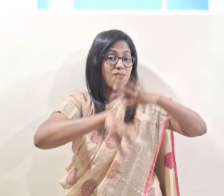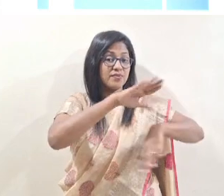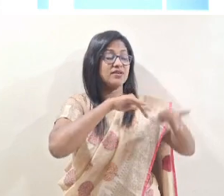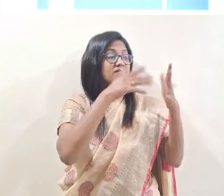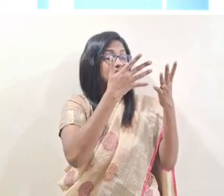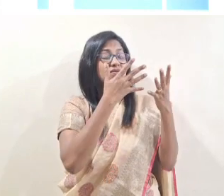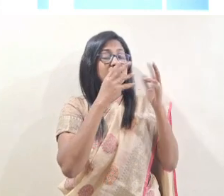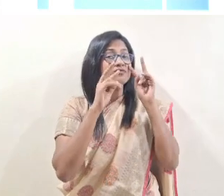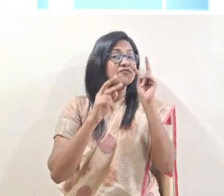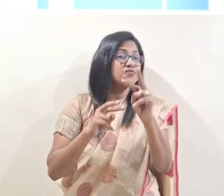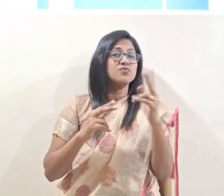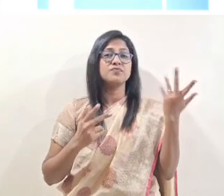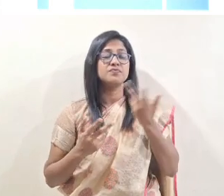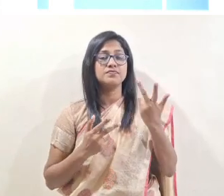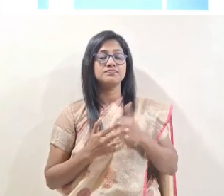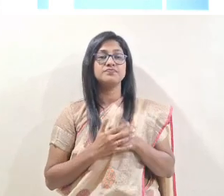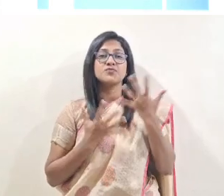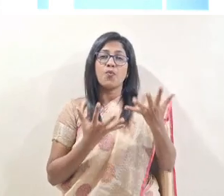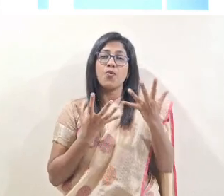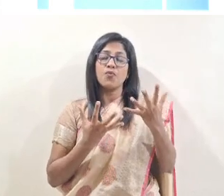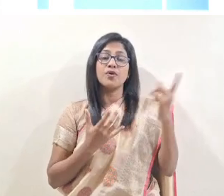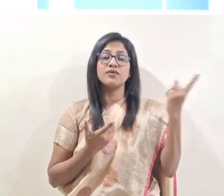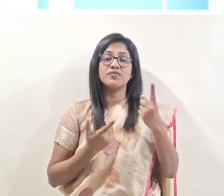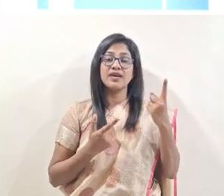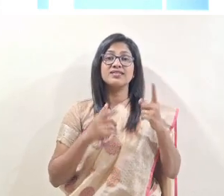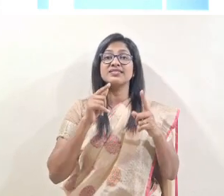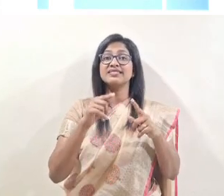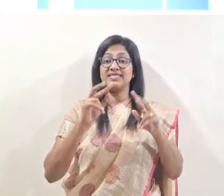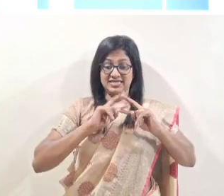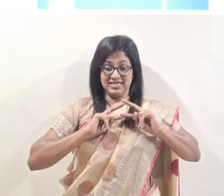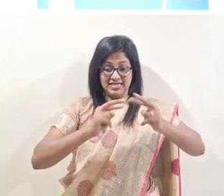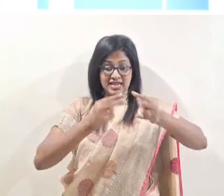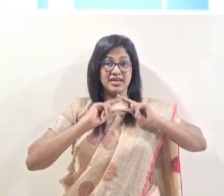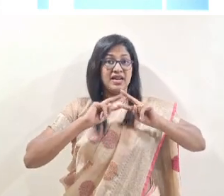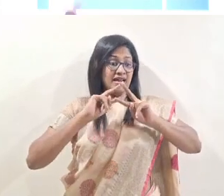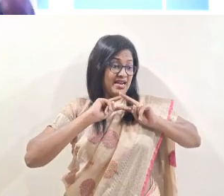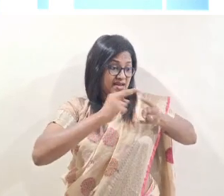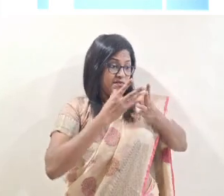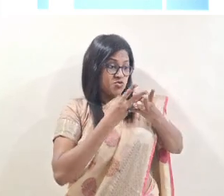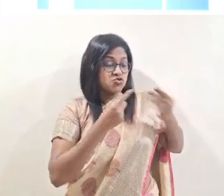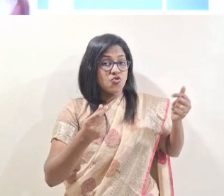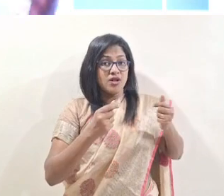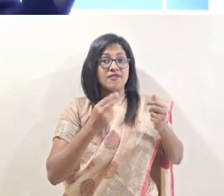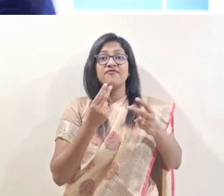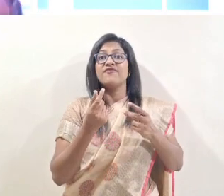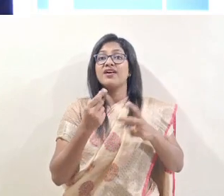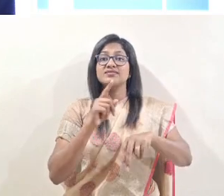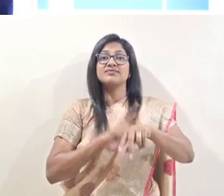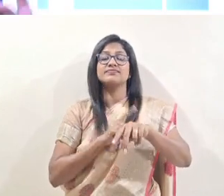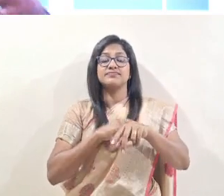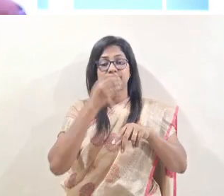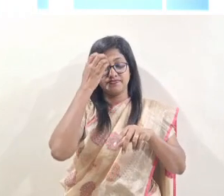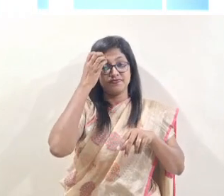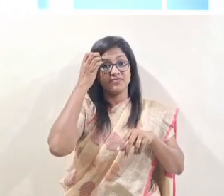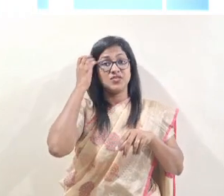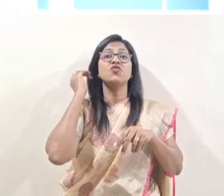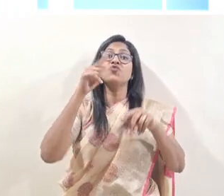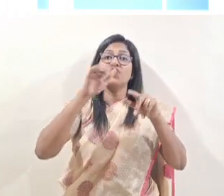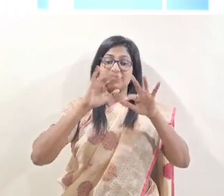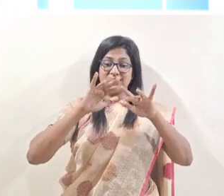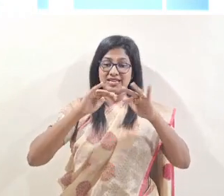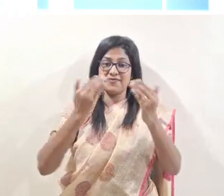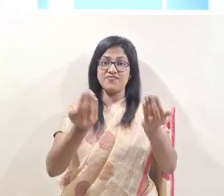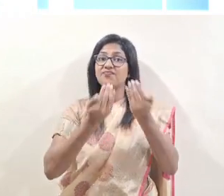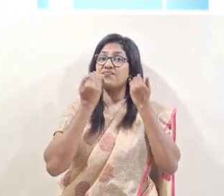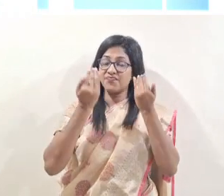into it is the criticality of the response time. So when you are building these cybersecurity